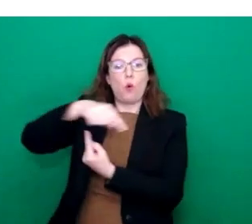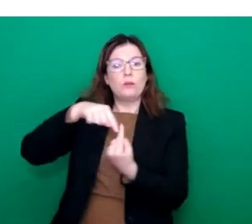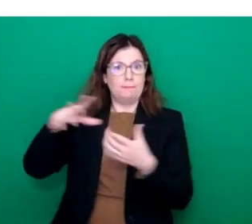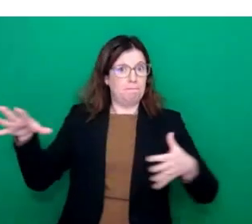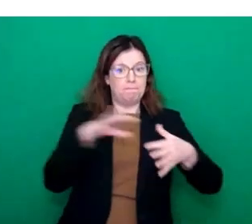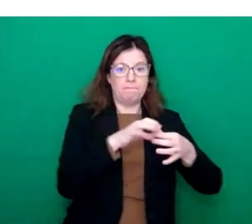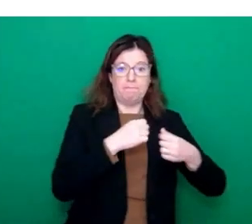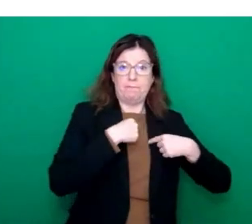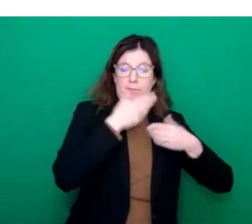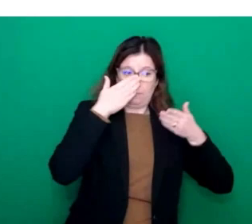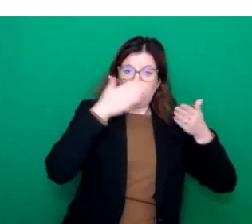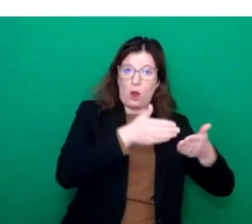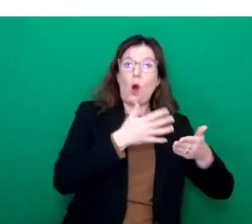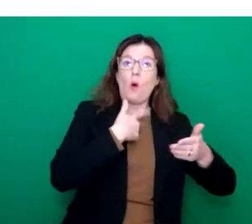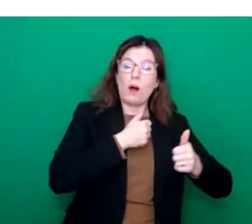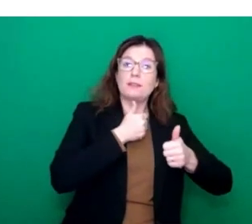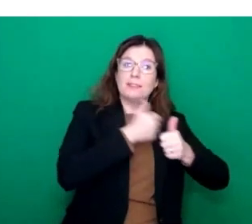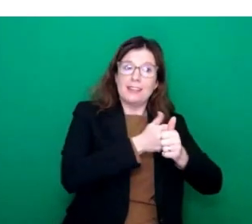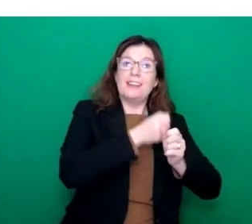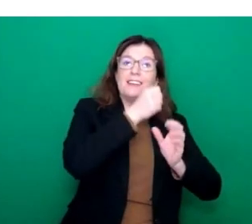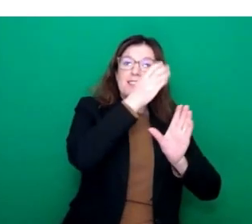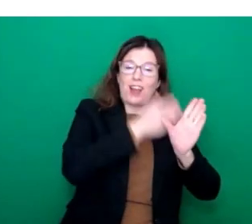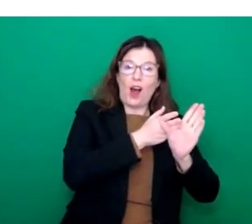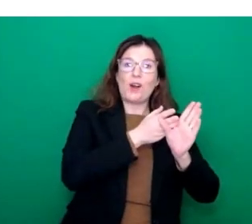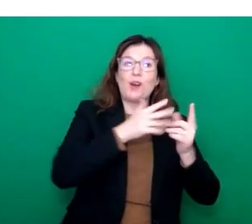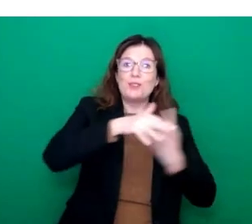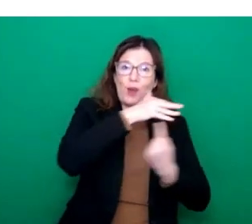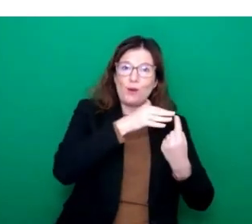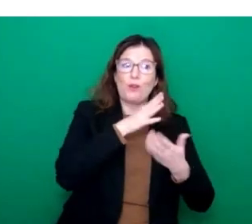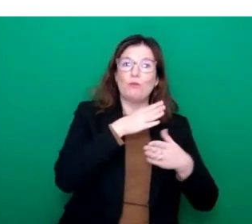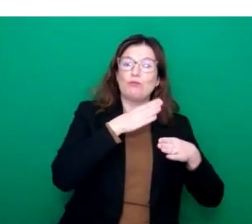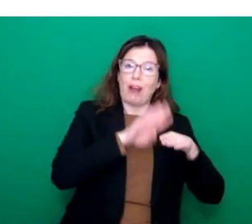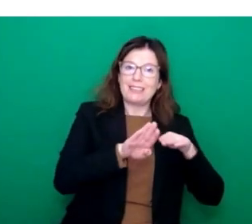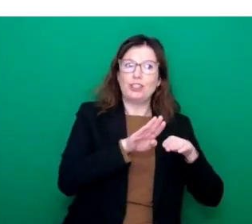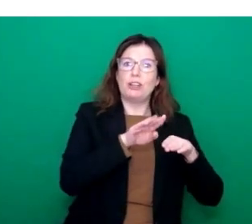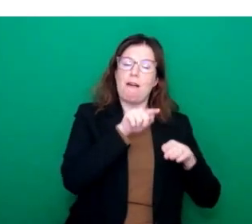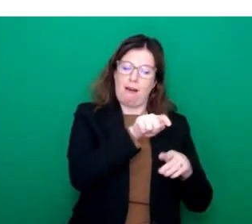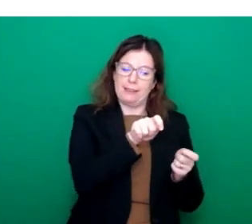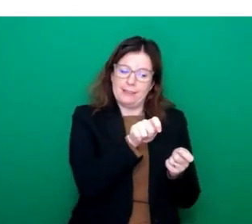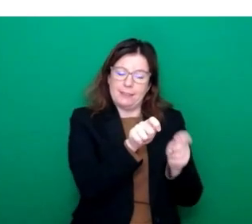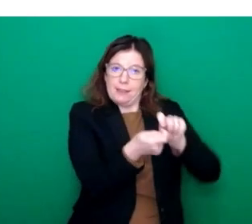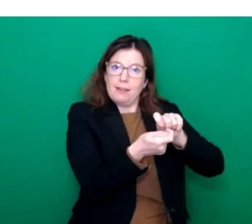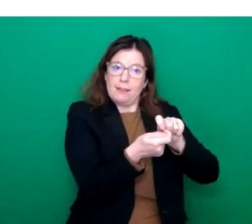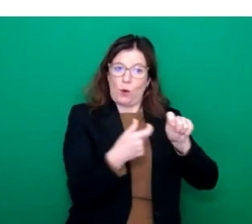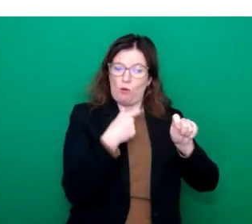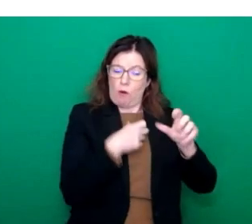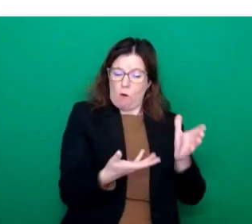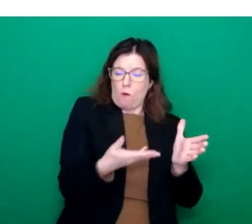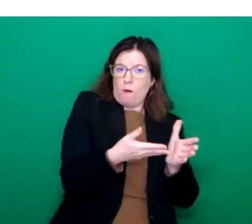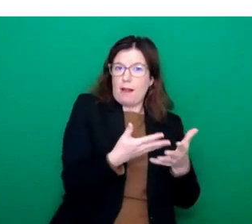developing an assistant psychosocial practitioner, which gives a different flavour to the role.